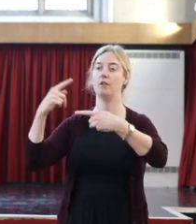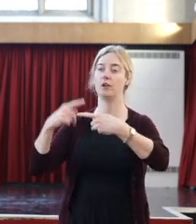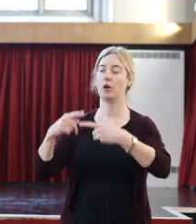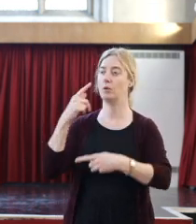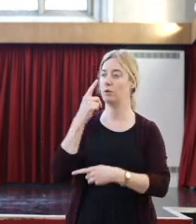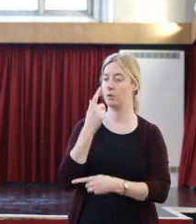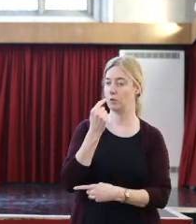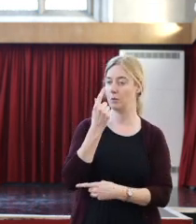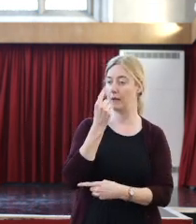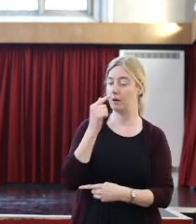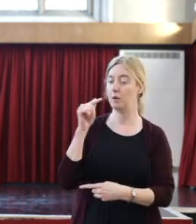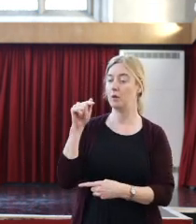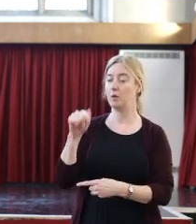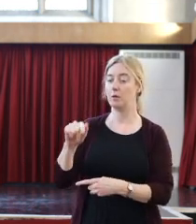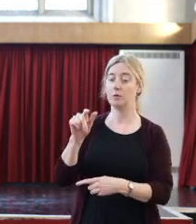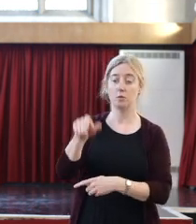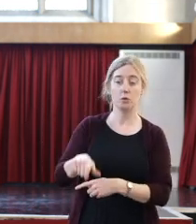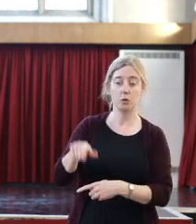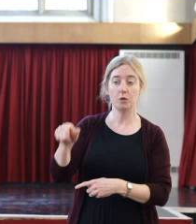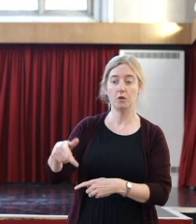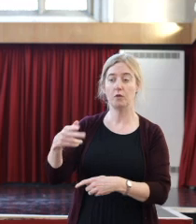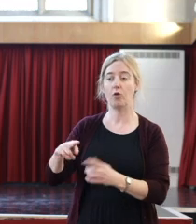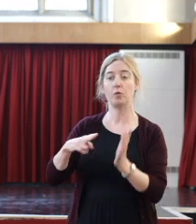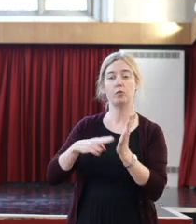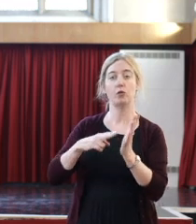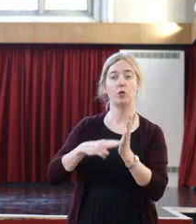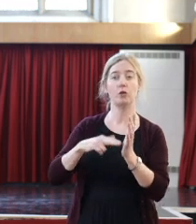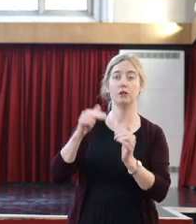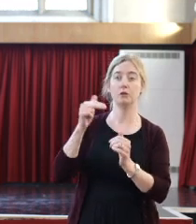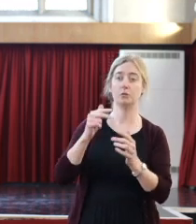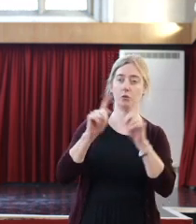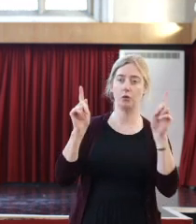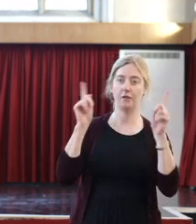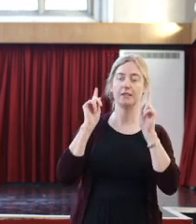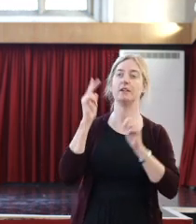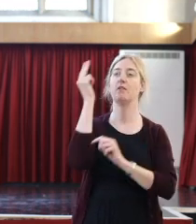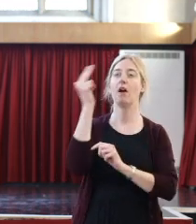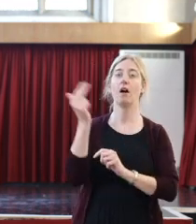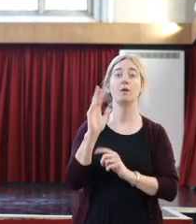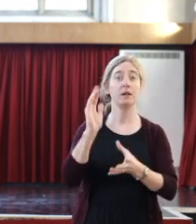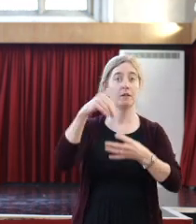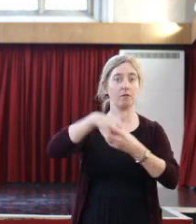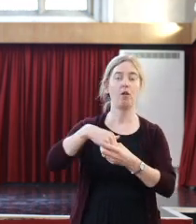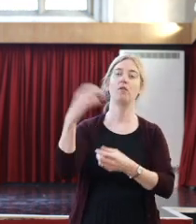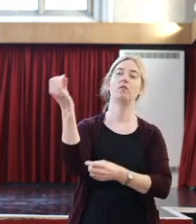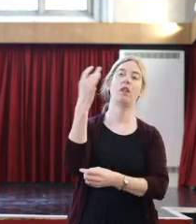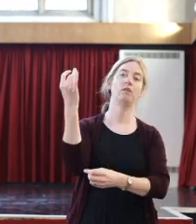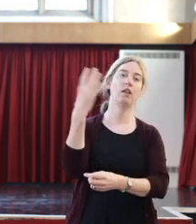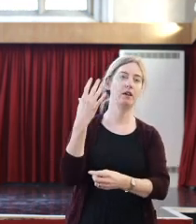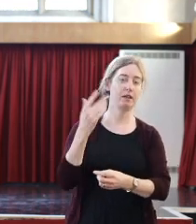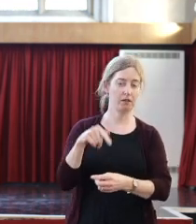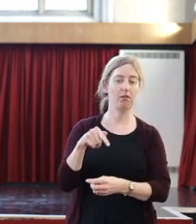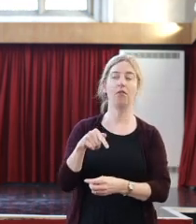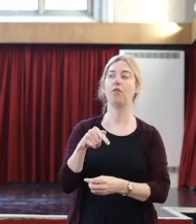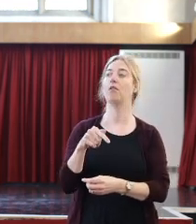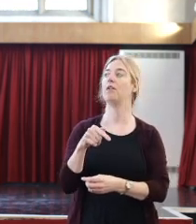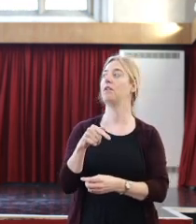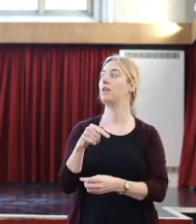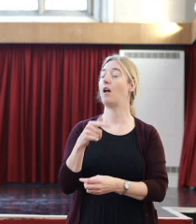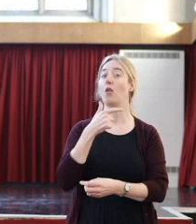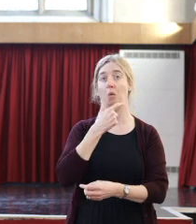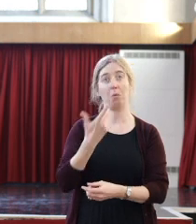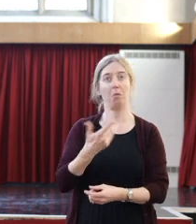for students from Norwich University of the Arts being involved in Love Light Norwich. And I thought